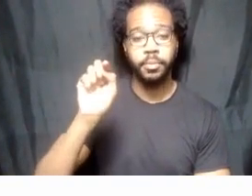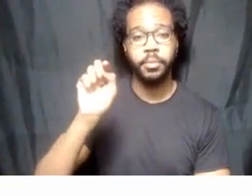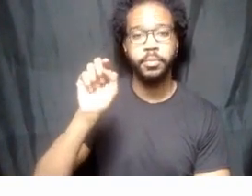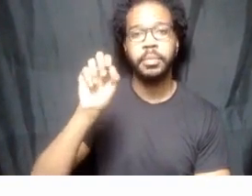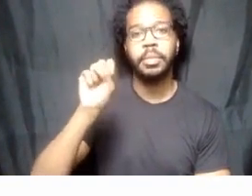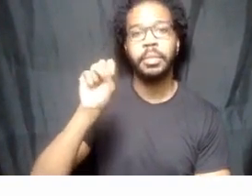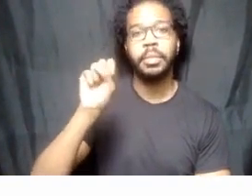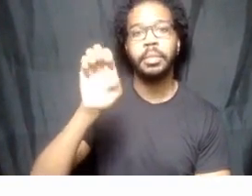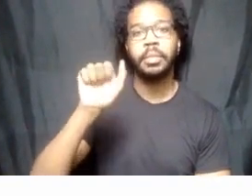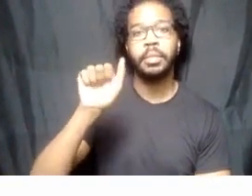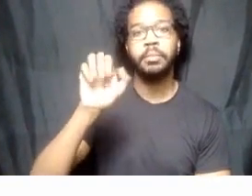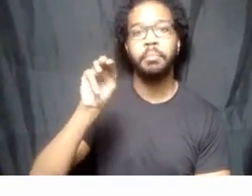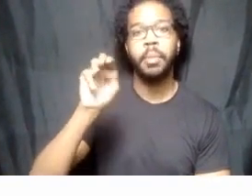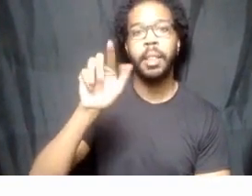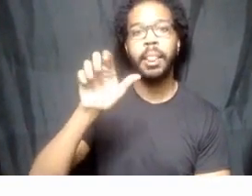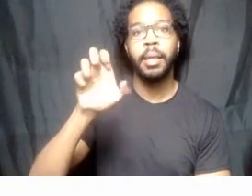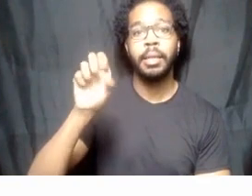https://dcgov.seamlessdocs,